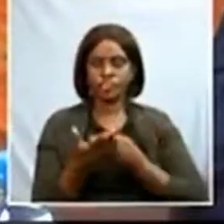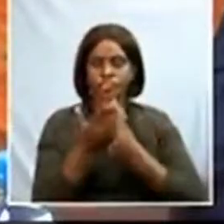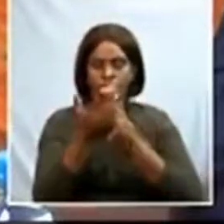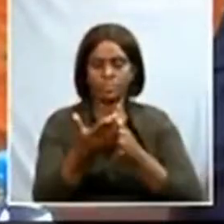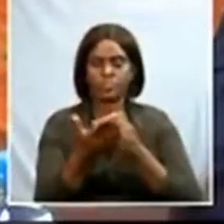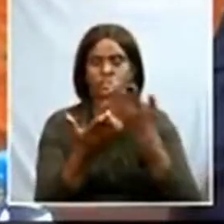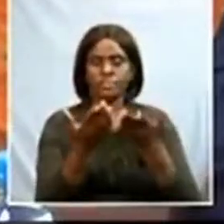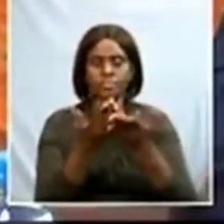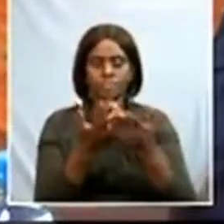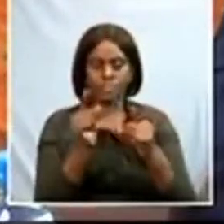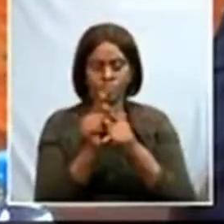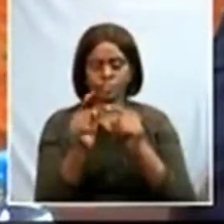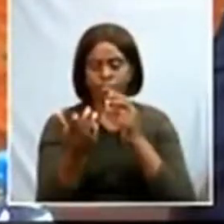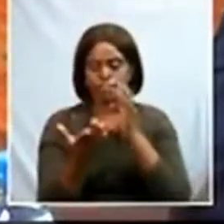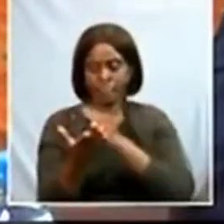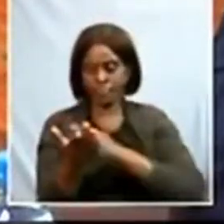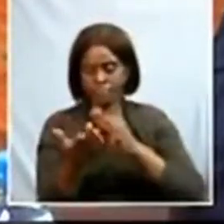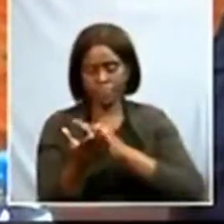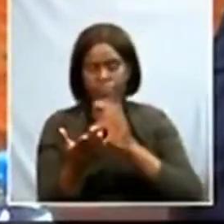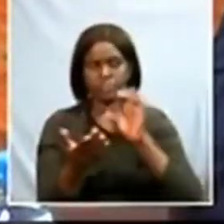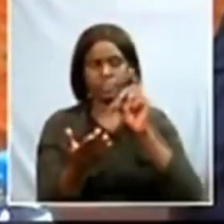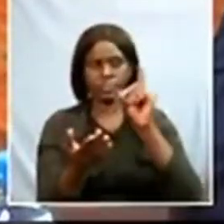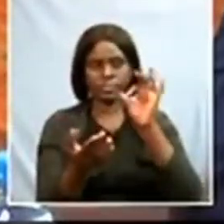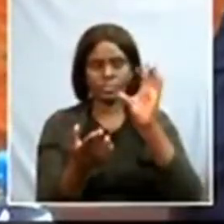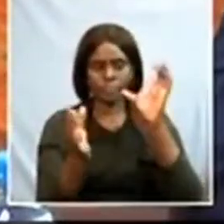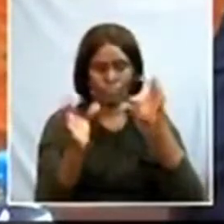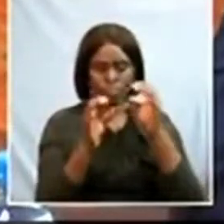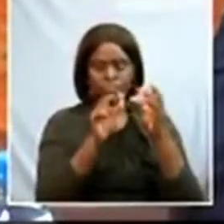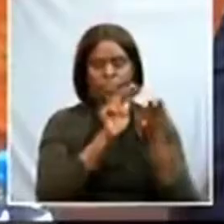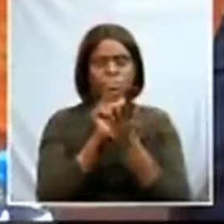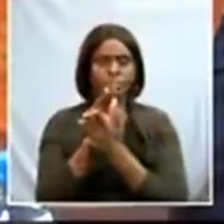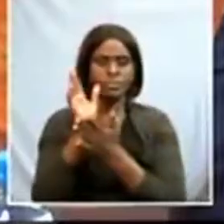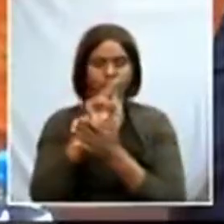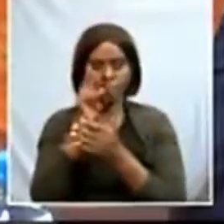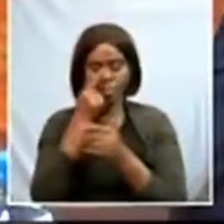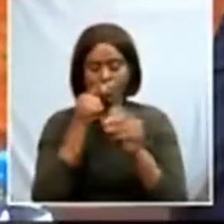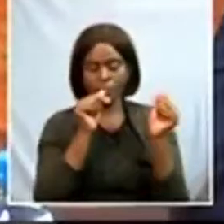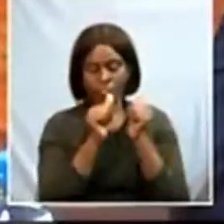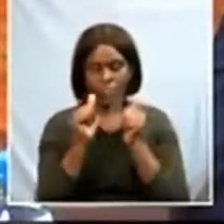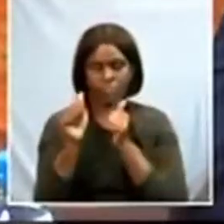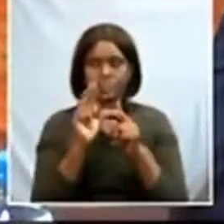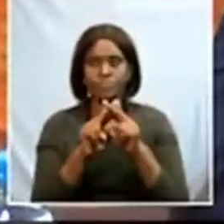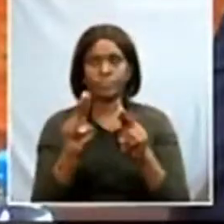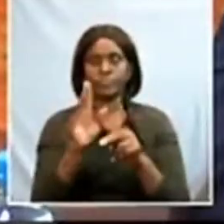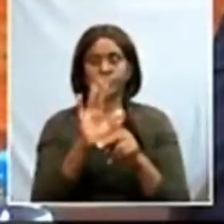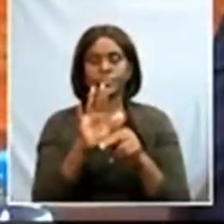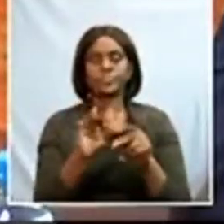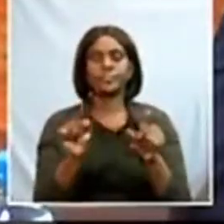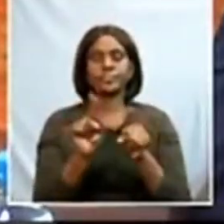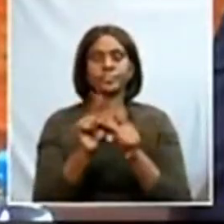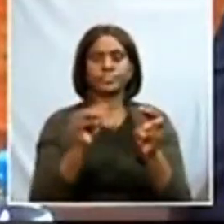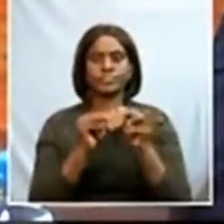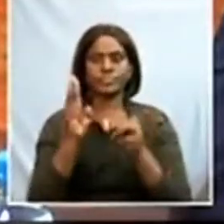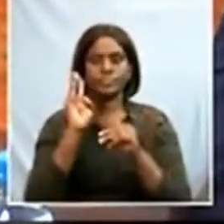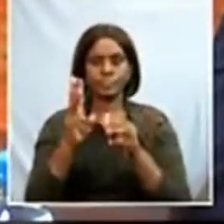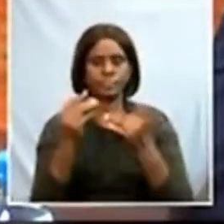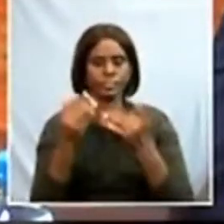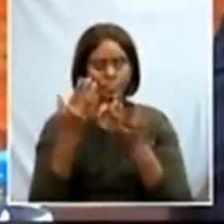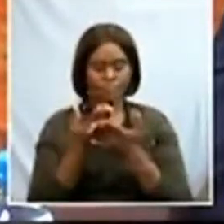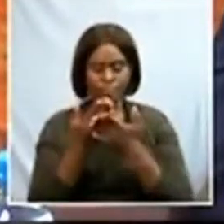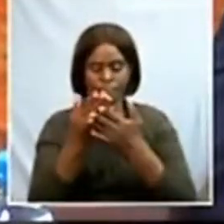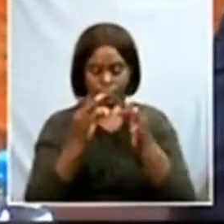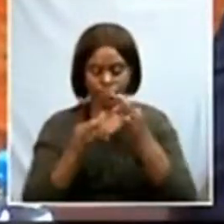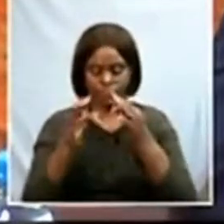requirements and the basis of CDF committee approval. Action taken, Chair. Management wishes to submit